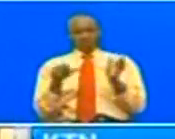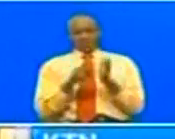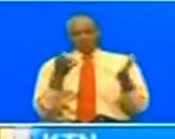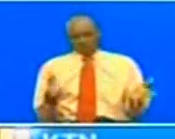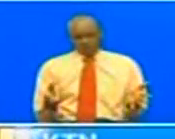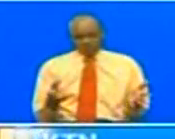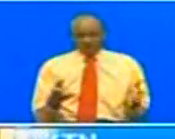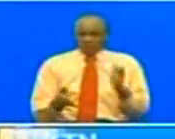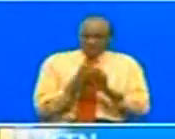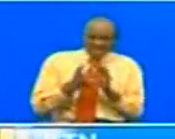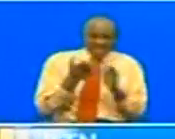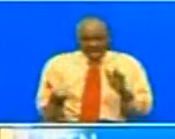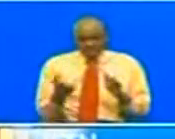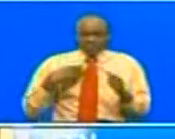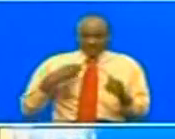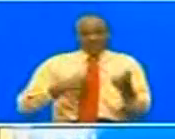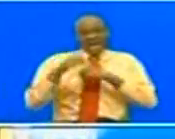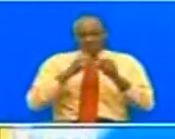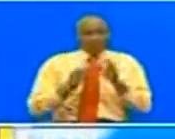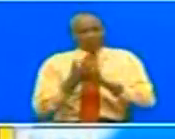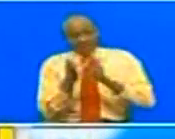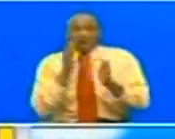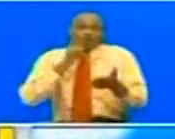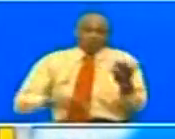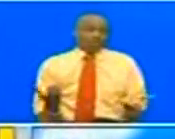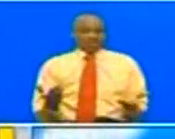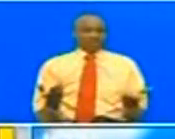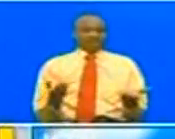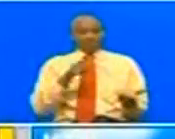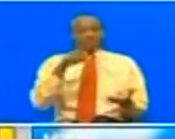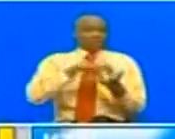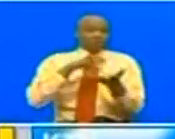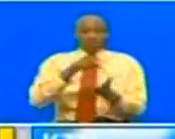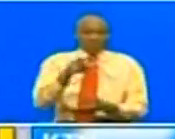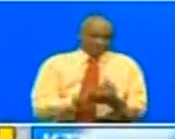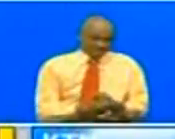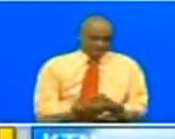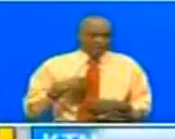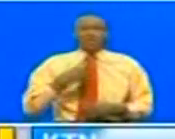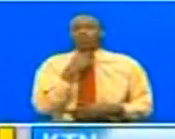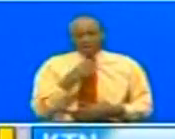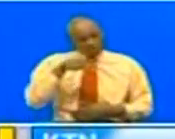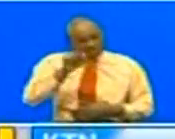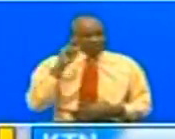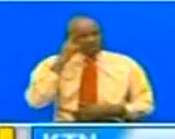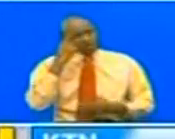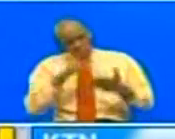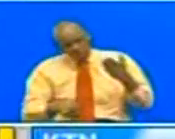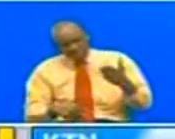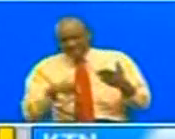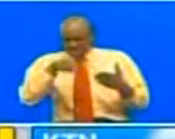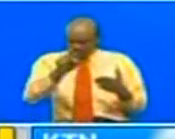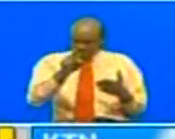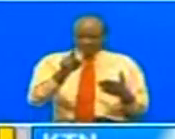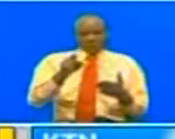of just how quickly response is being made to this situation. We'd like to get your thoughts on this, whether you think this response